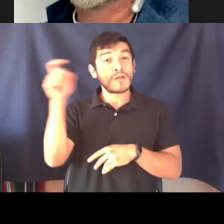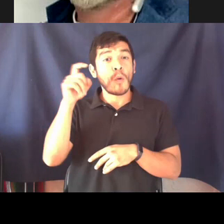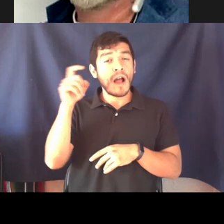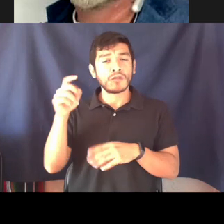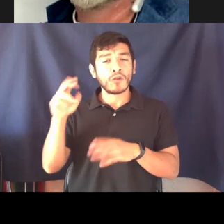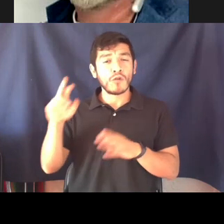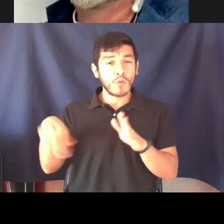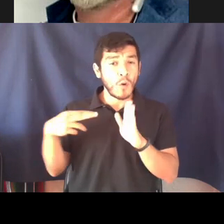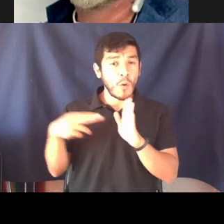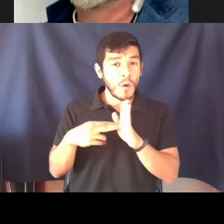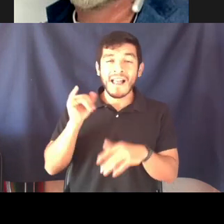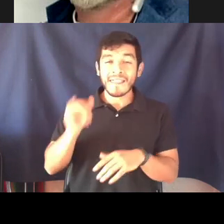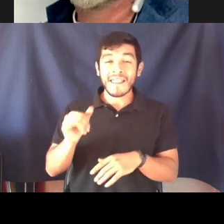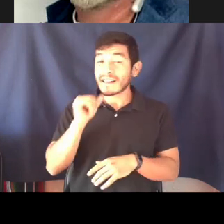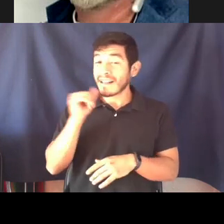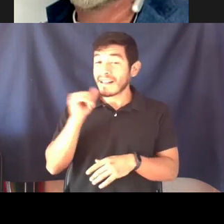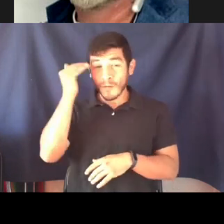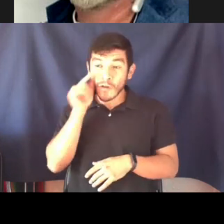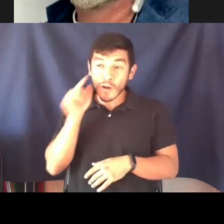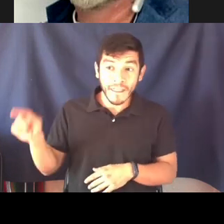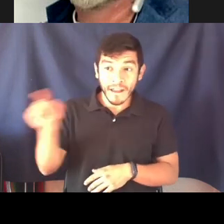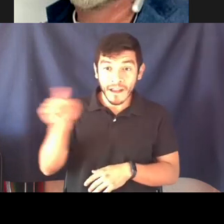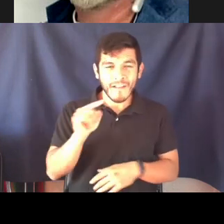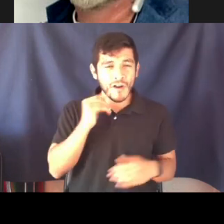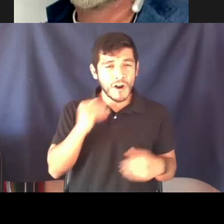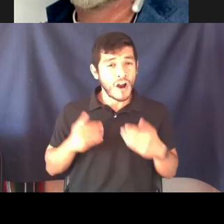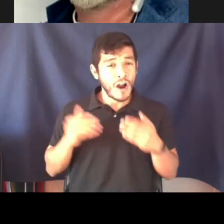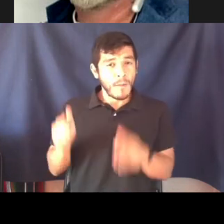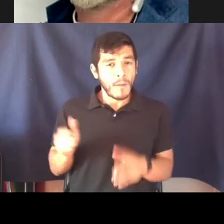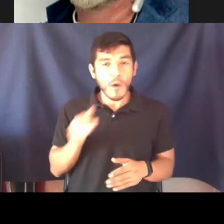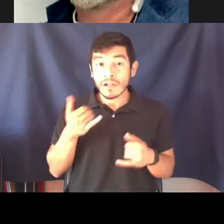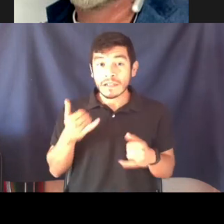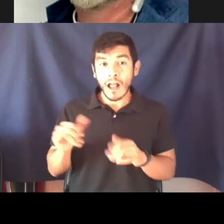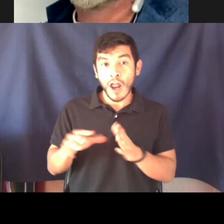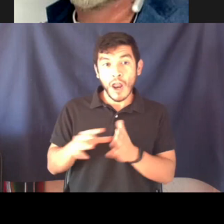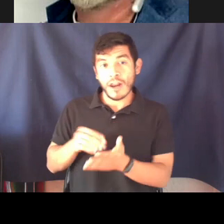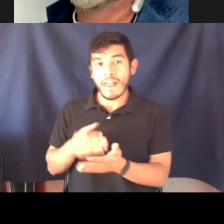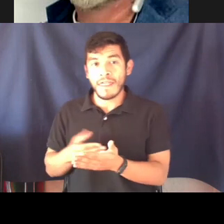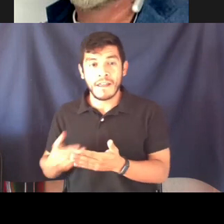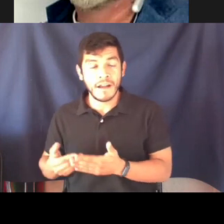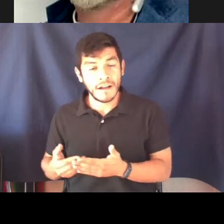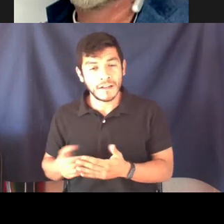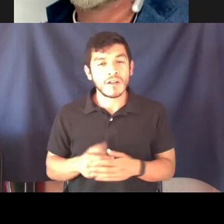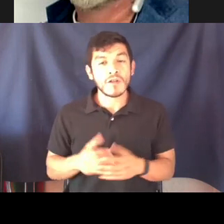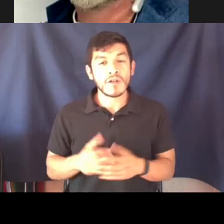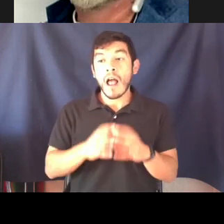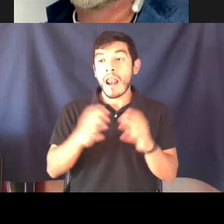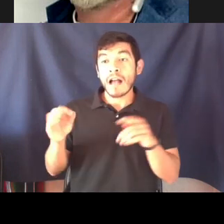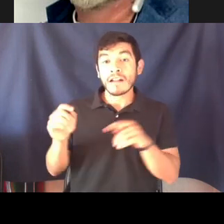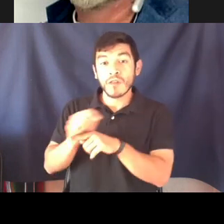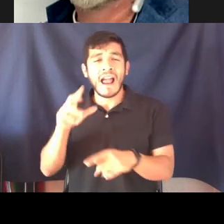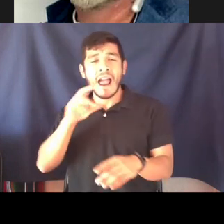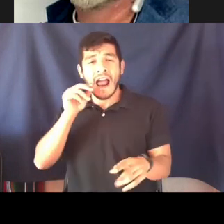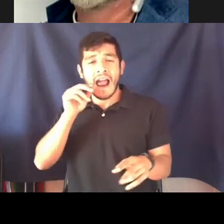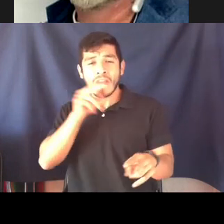someone who's a young person still themselves. And so lots of training and supervision, lots of help on how